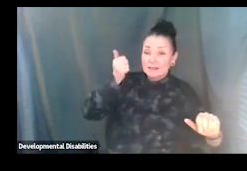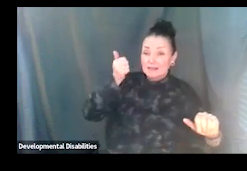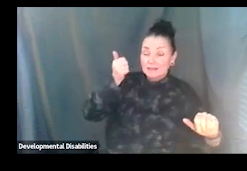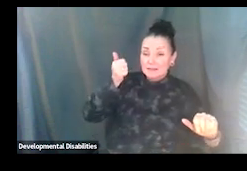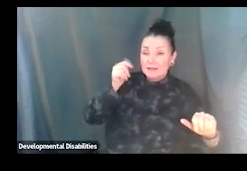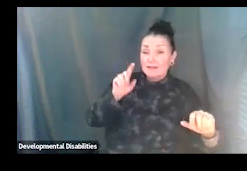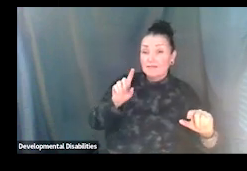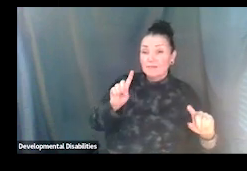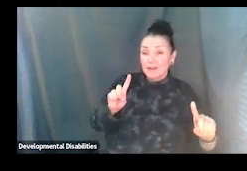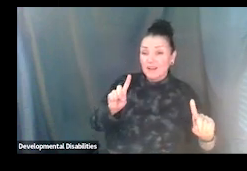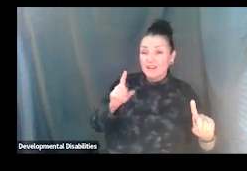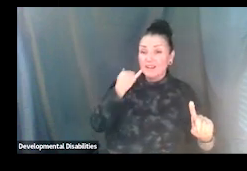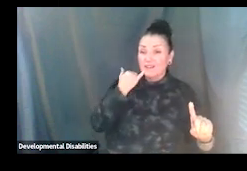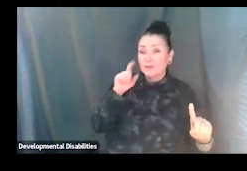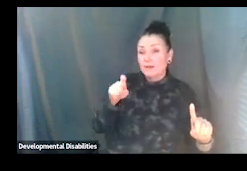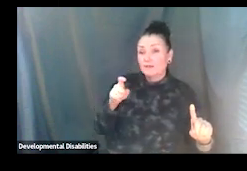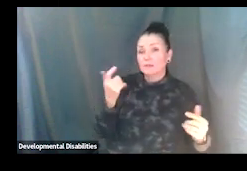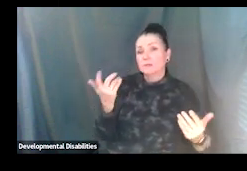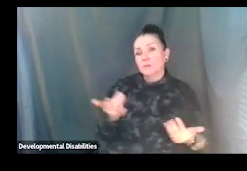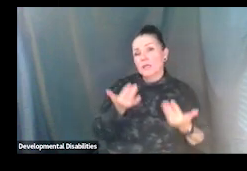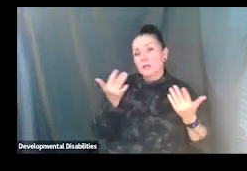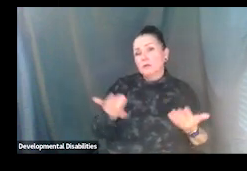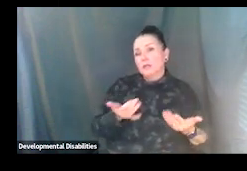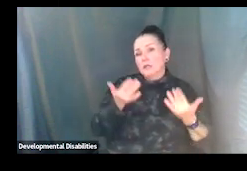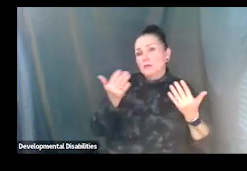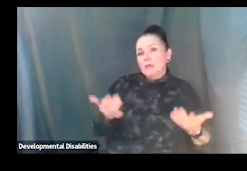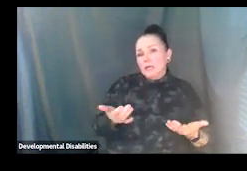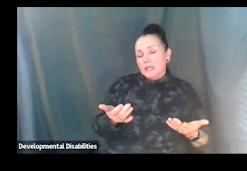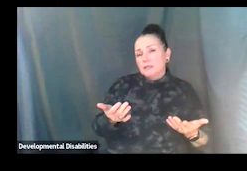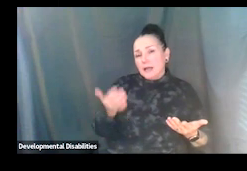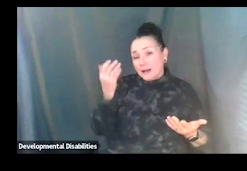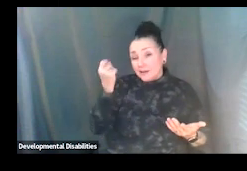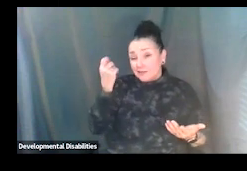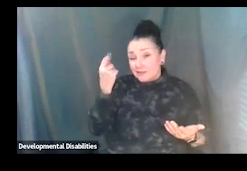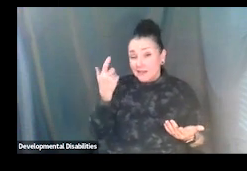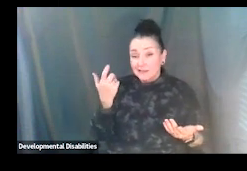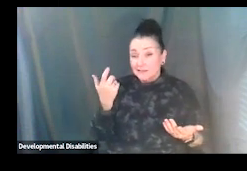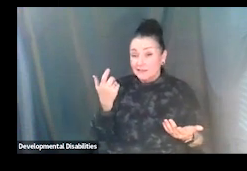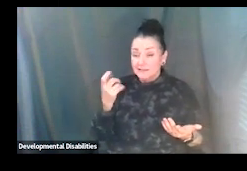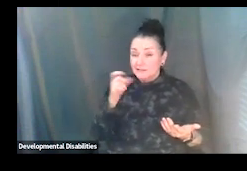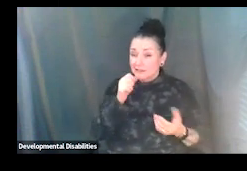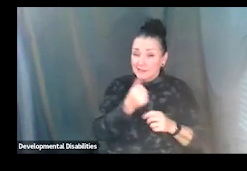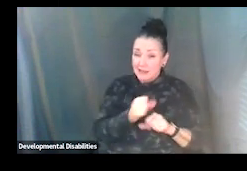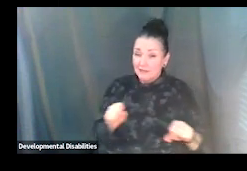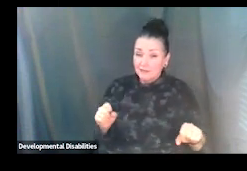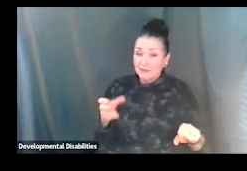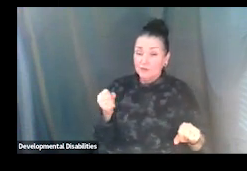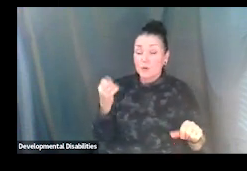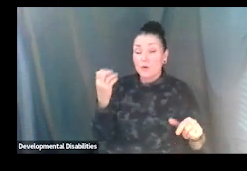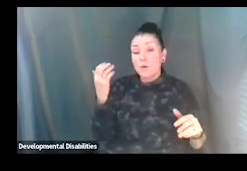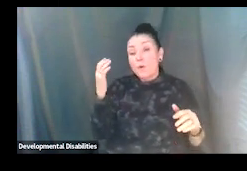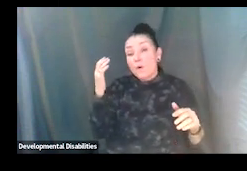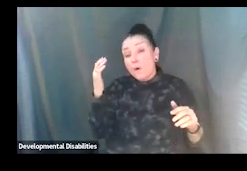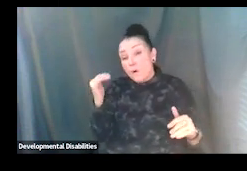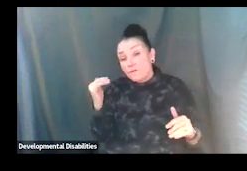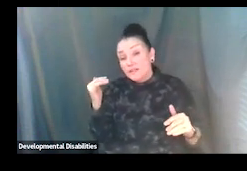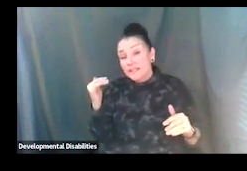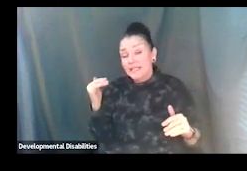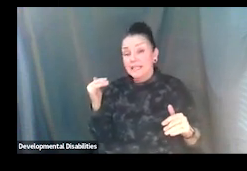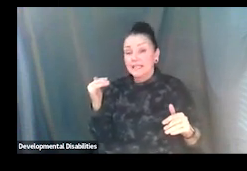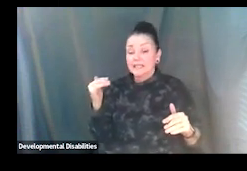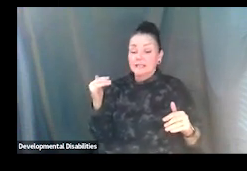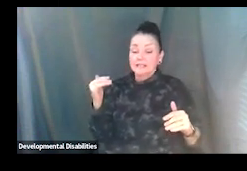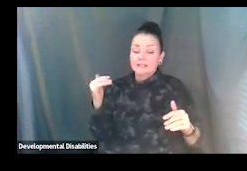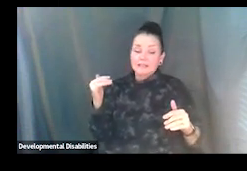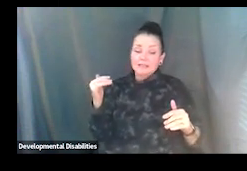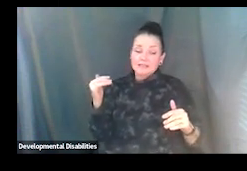My personal concern is that medicines are going to become the intervention. And I hope that I am incorrect about that as time goes on, but that's just, when I